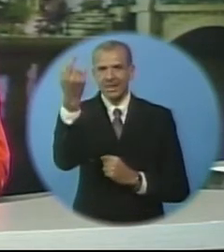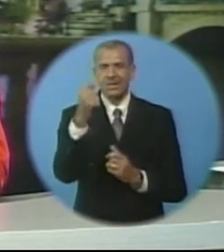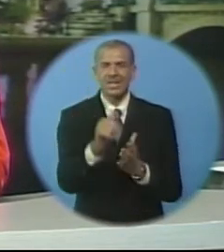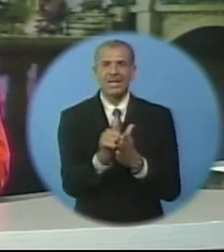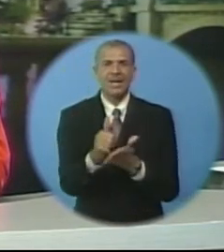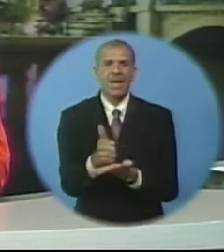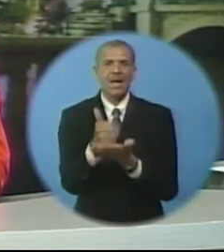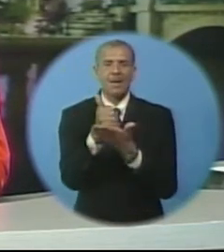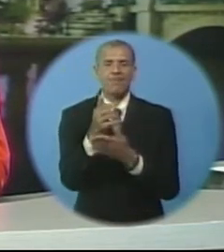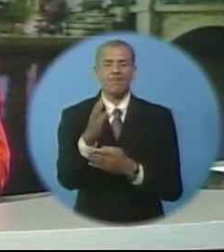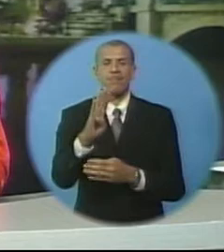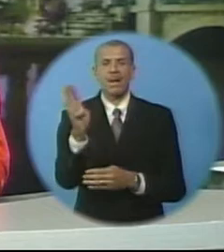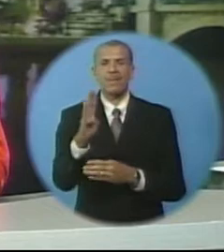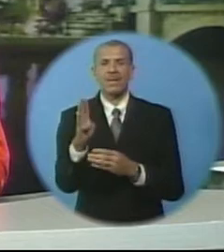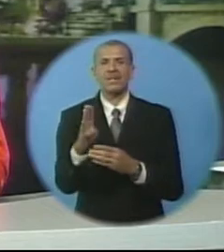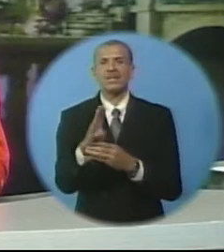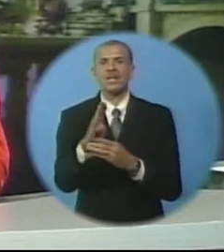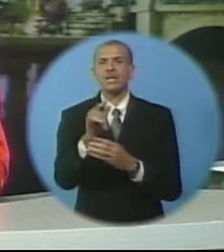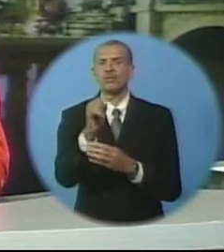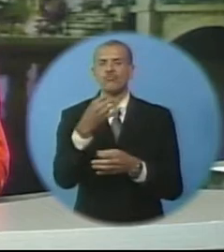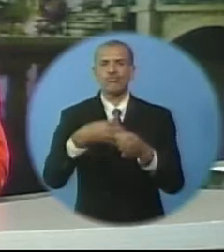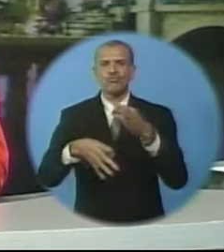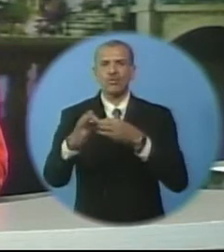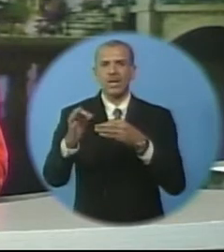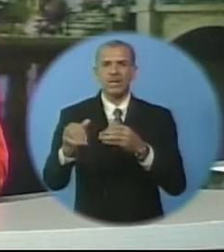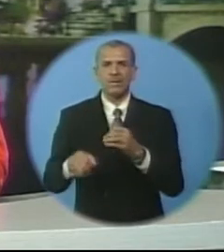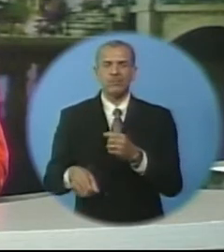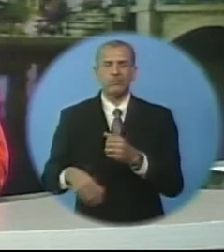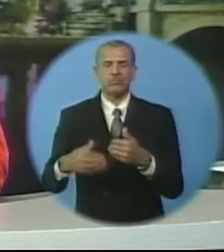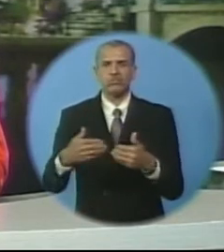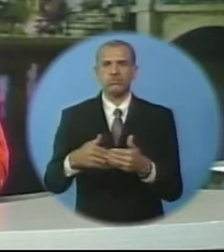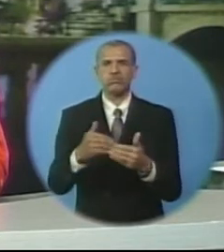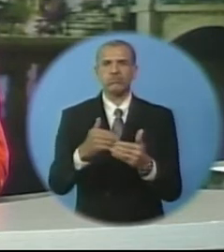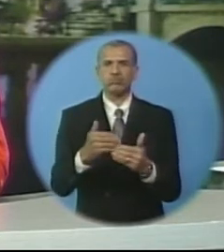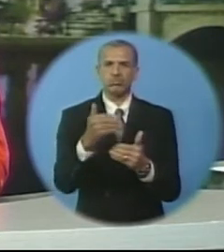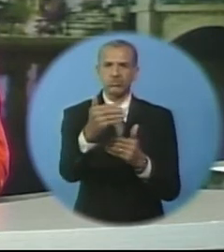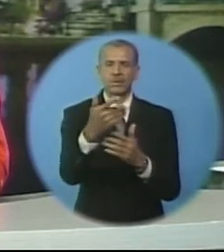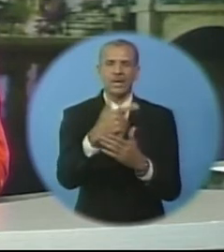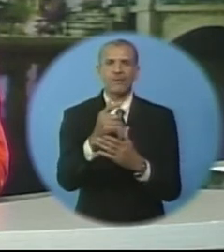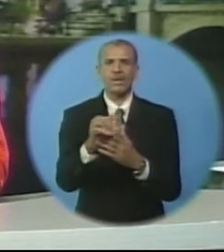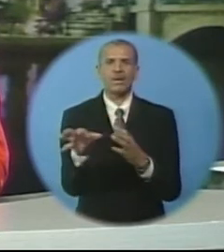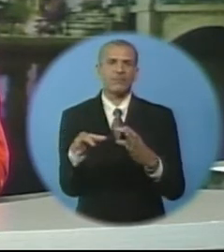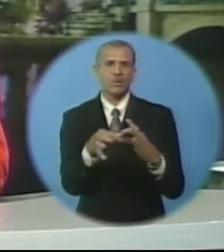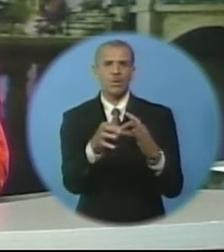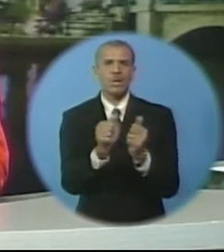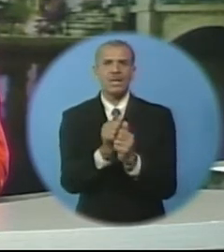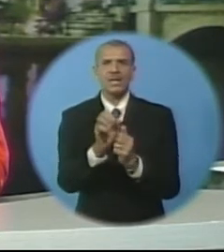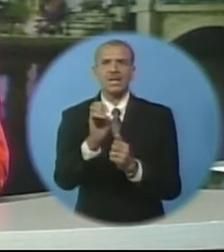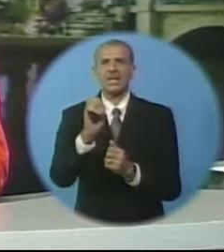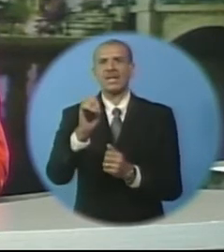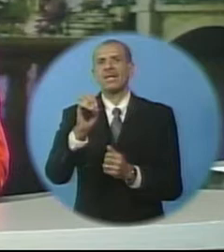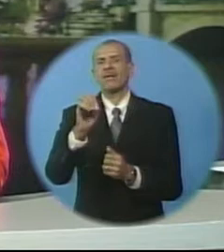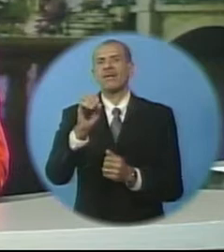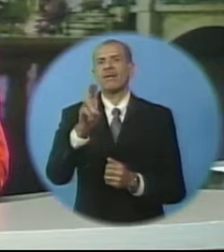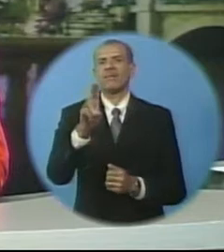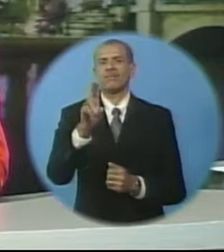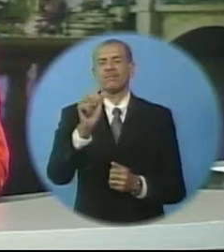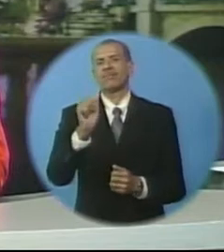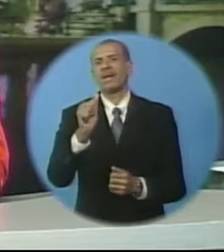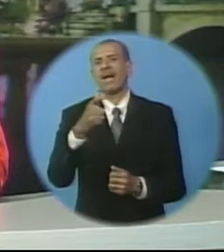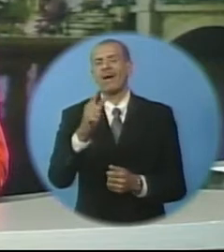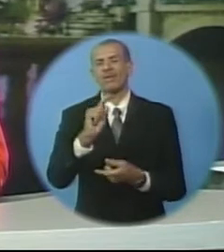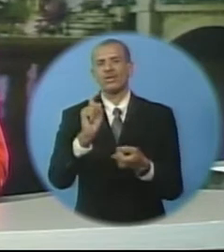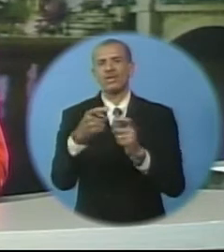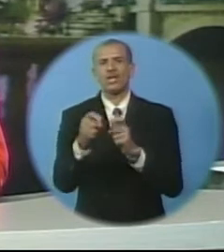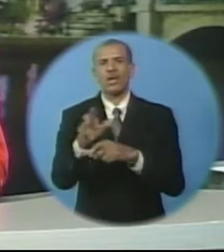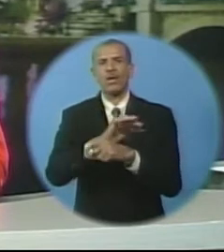help Barbados boost trade and exports in key markets through an alliance with the UAE. He explains it would radically transform